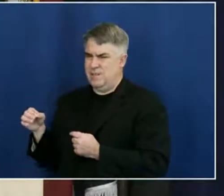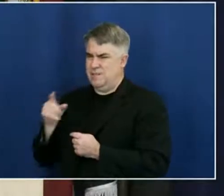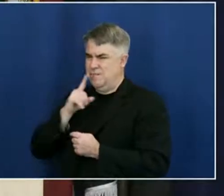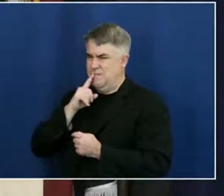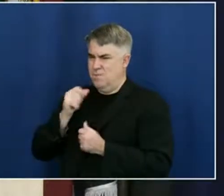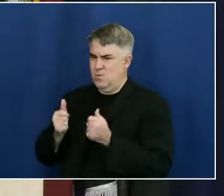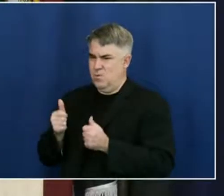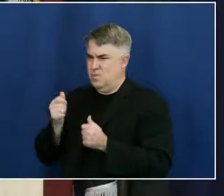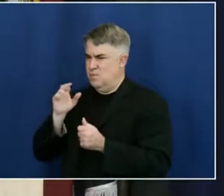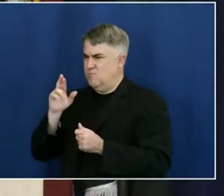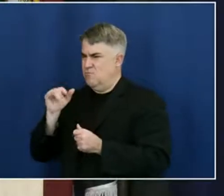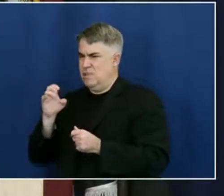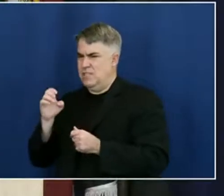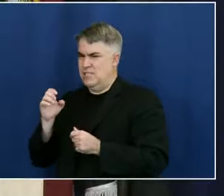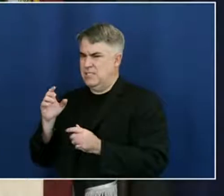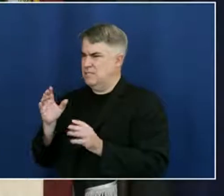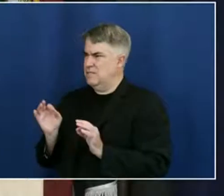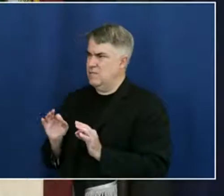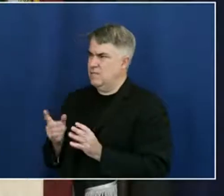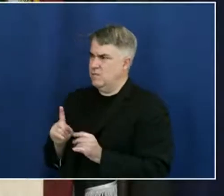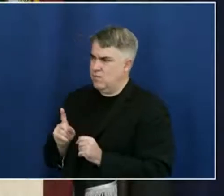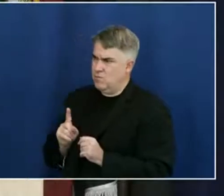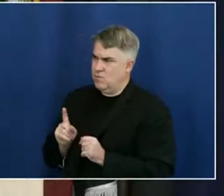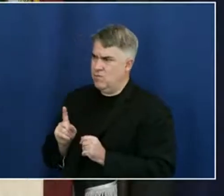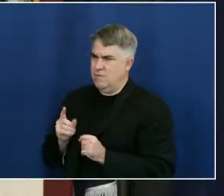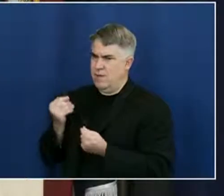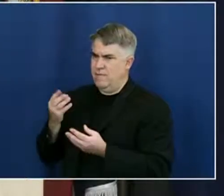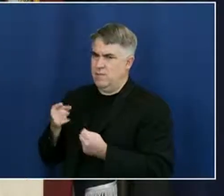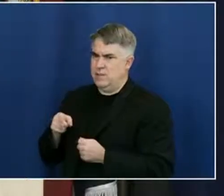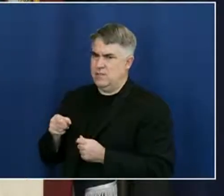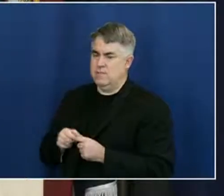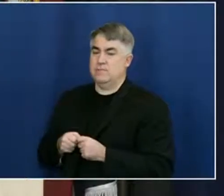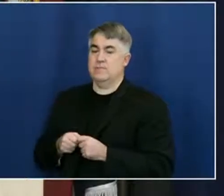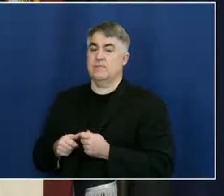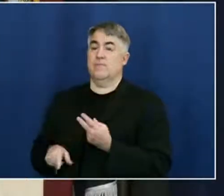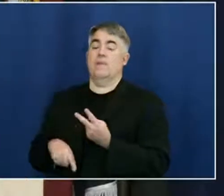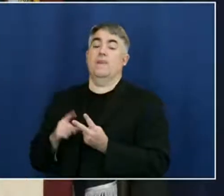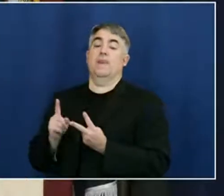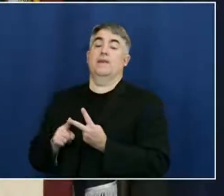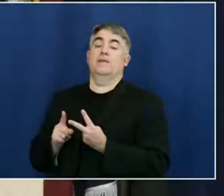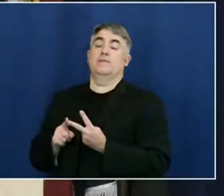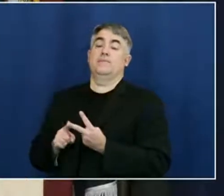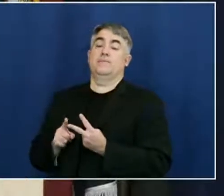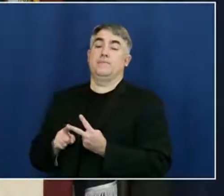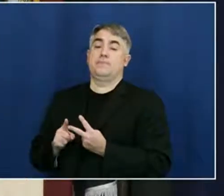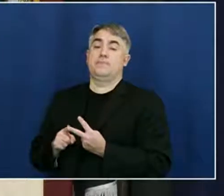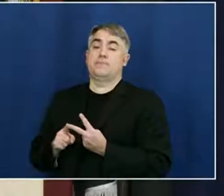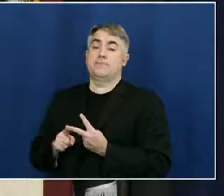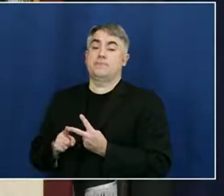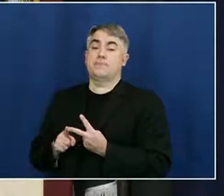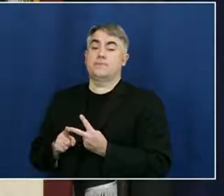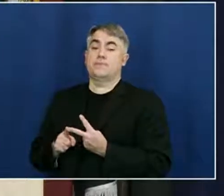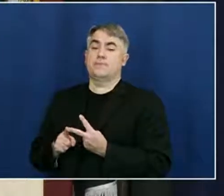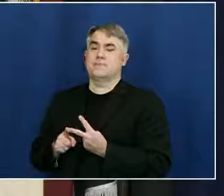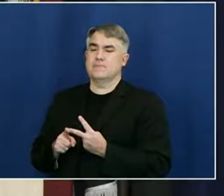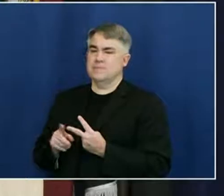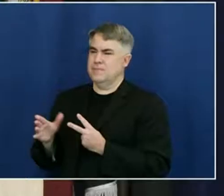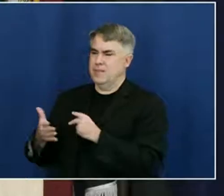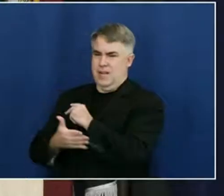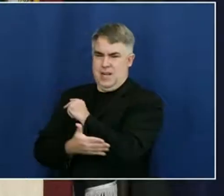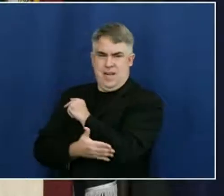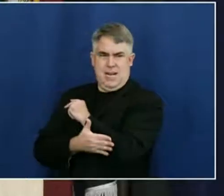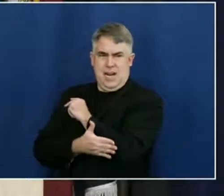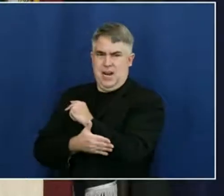And the second quick question is about whether we've learned anything more in terms of the county getting reimbursed by